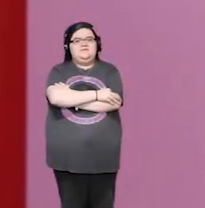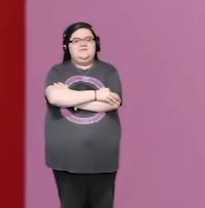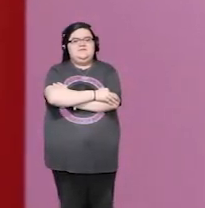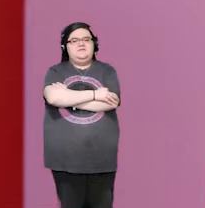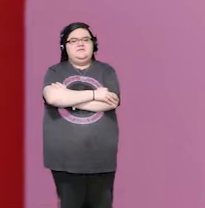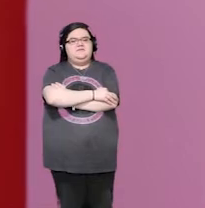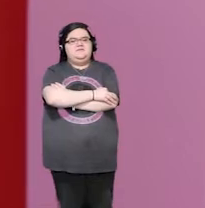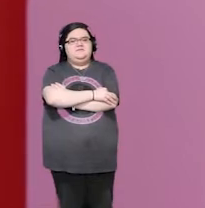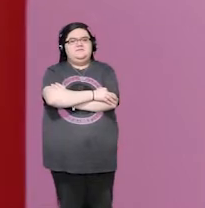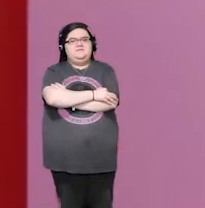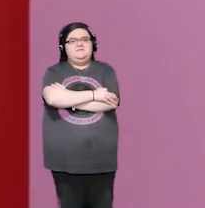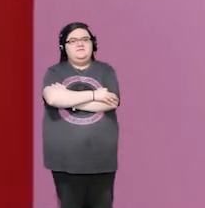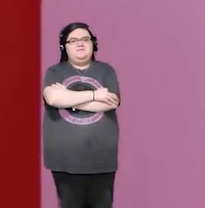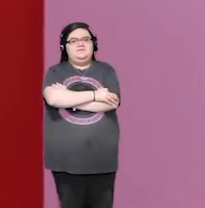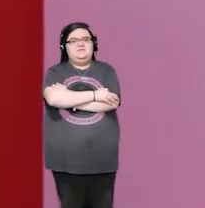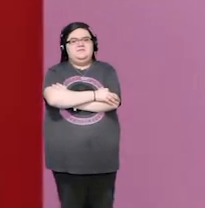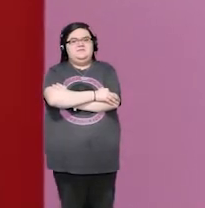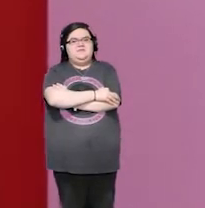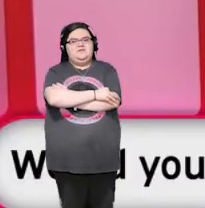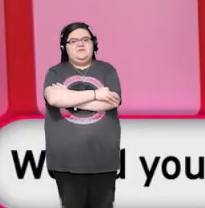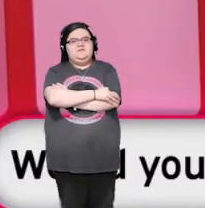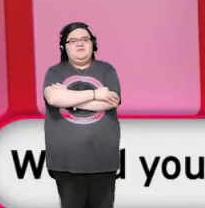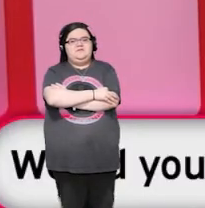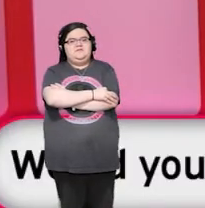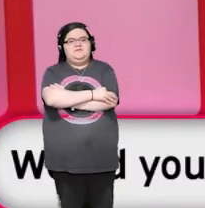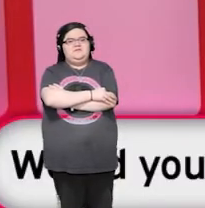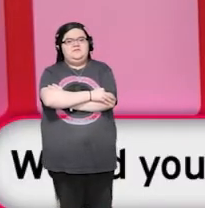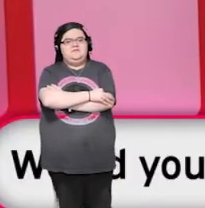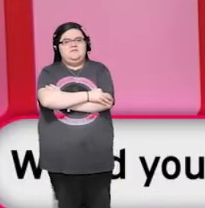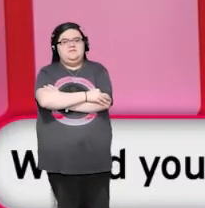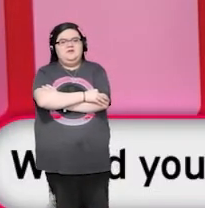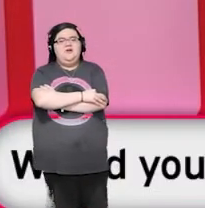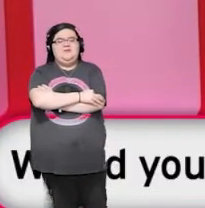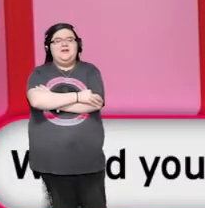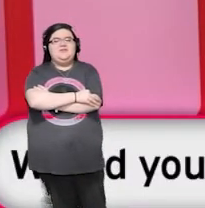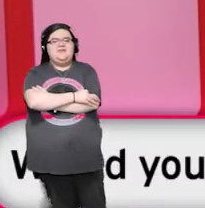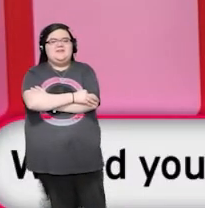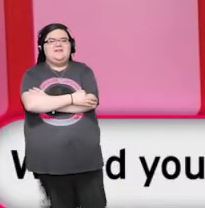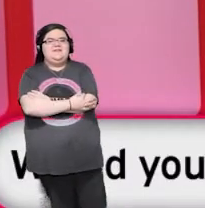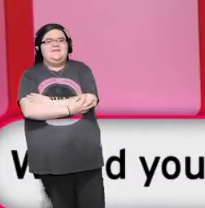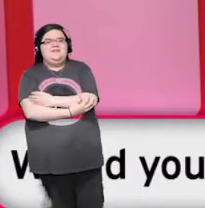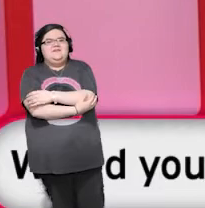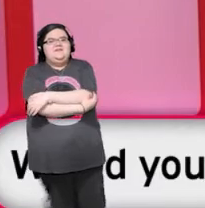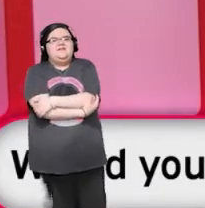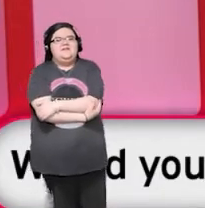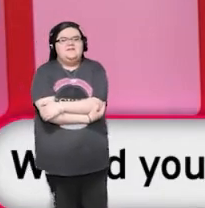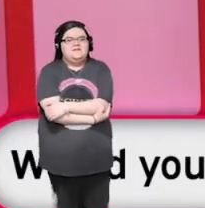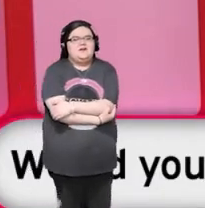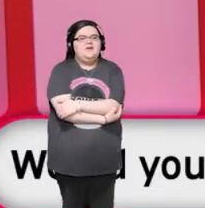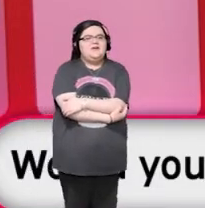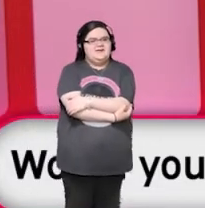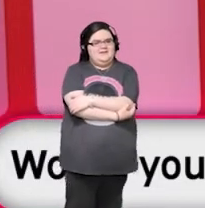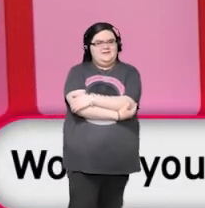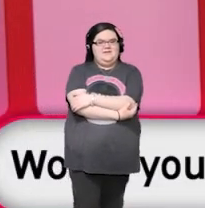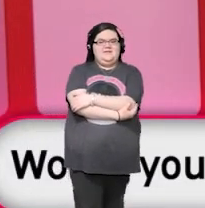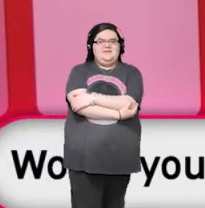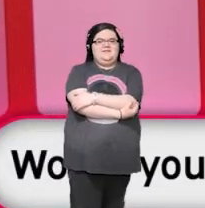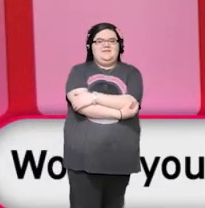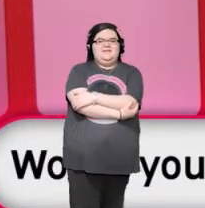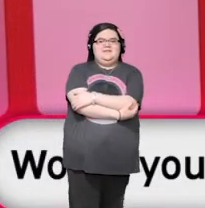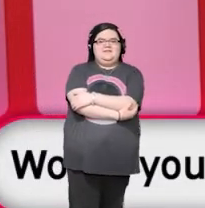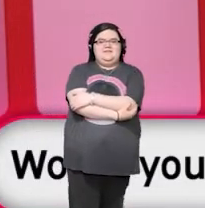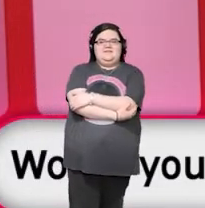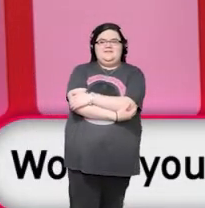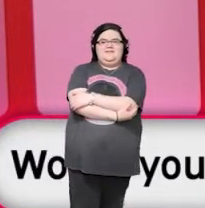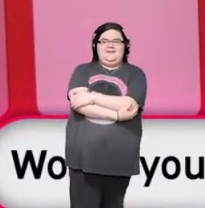liquid? Can I taste like drinks? Can I have an orange juice? Yeah, it does say taste. Oh, bless you, Ethan. Salud! It